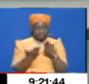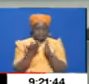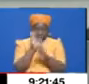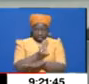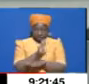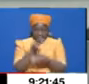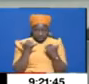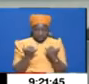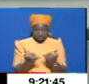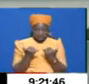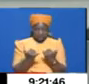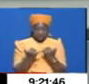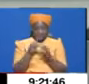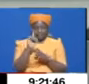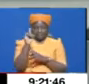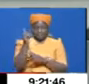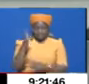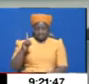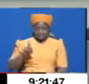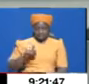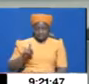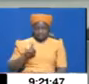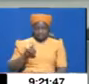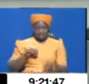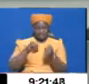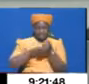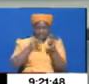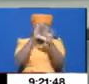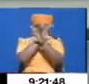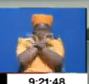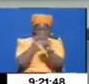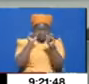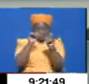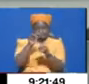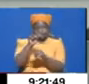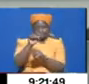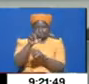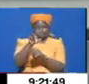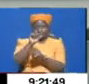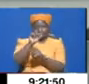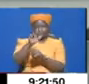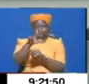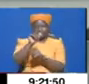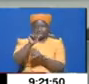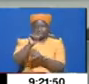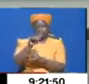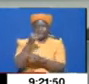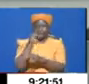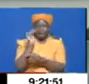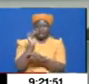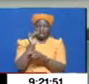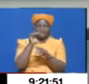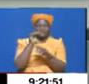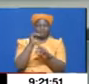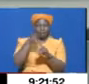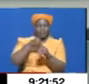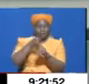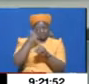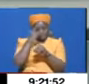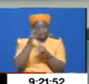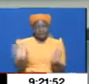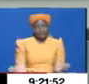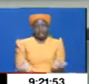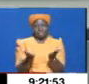Now, First Lady Margaret Kenyatta is advocating for enhanced protection of children and the youth from